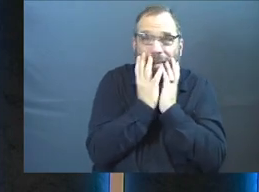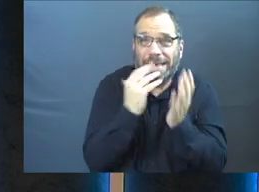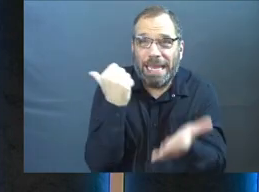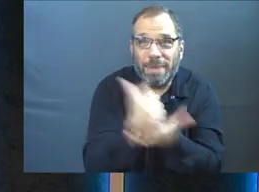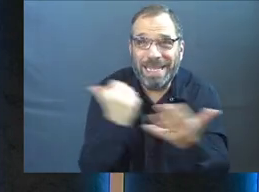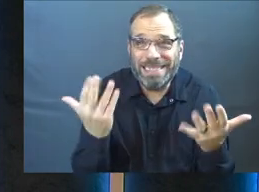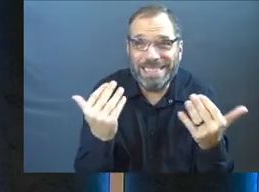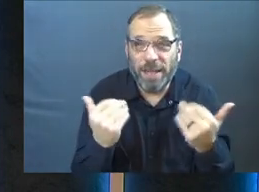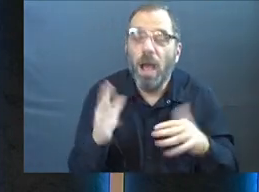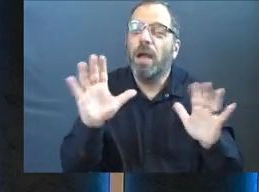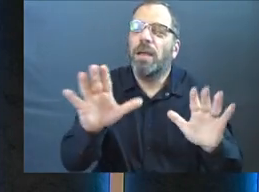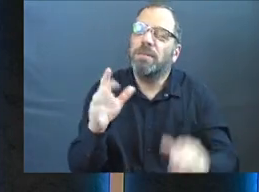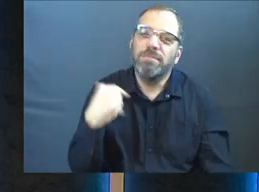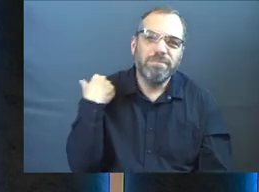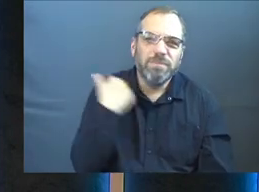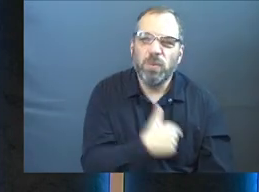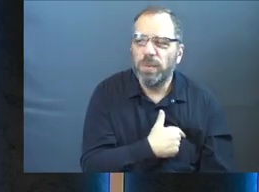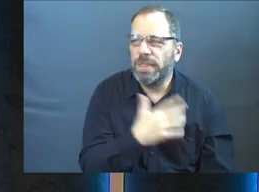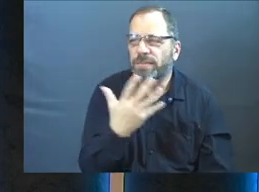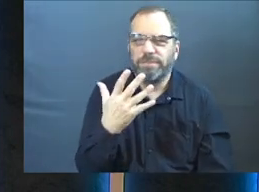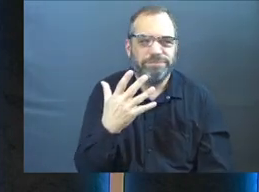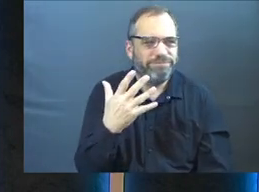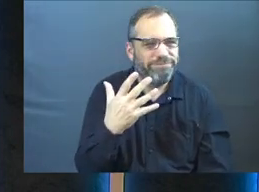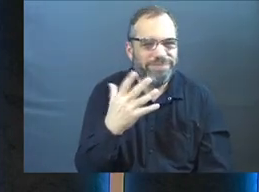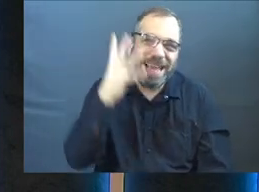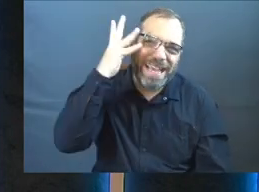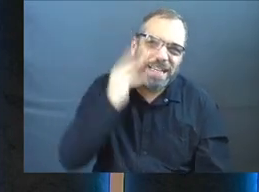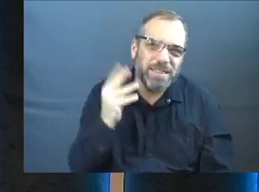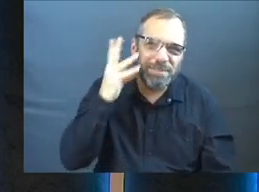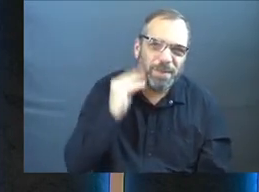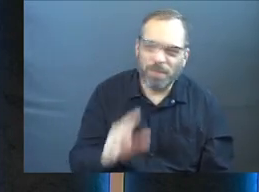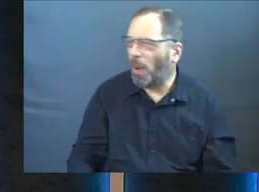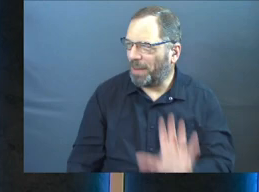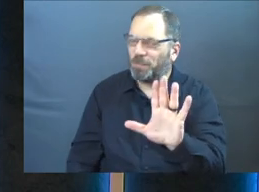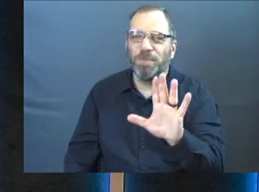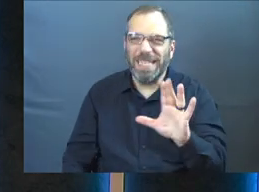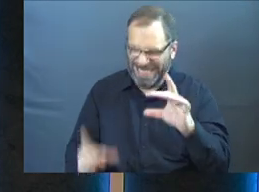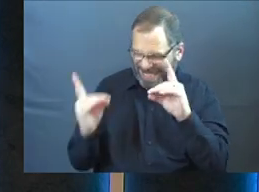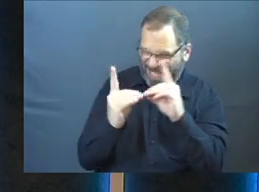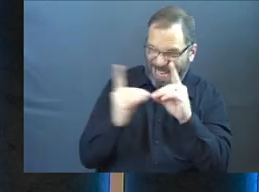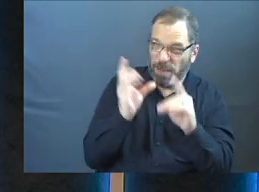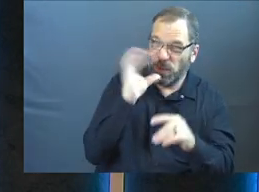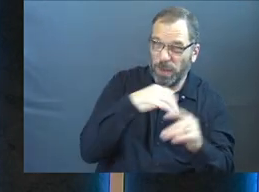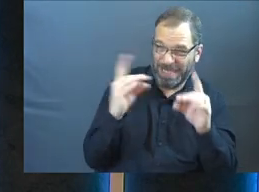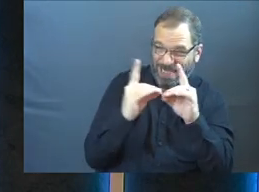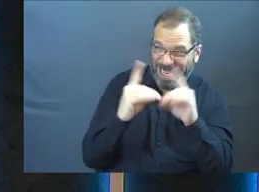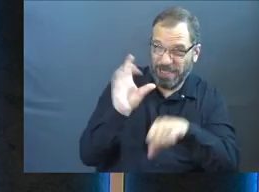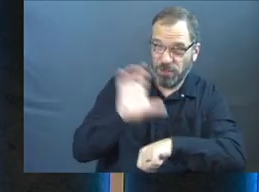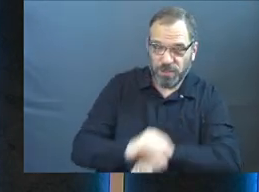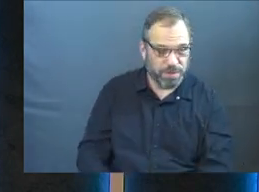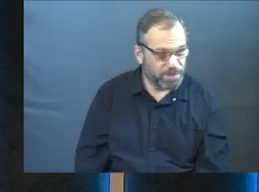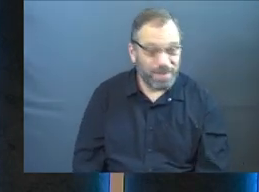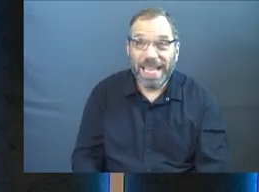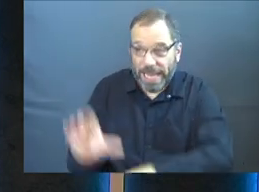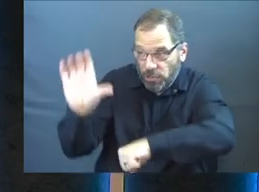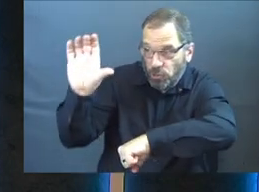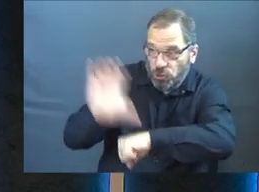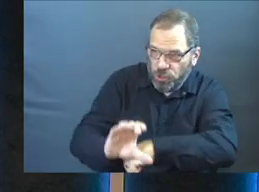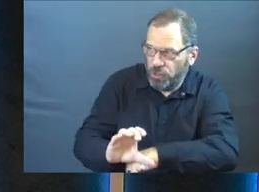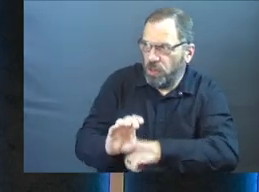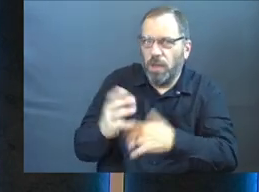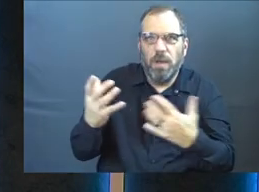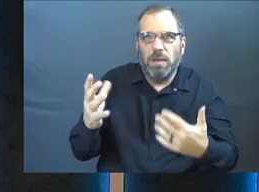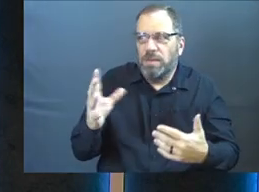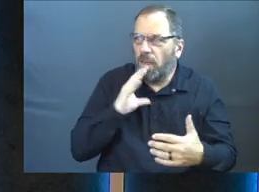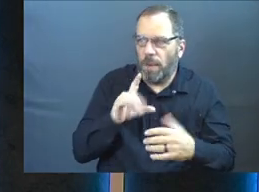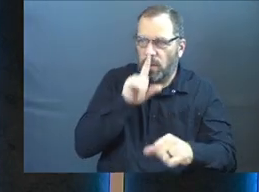an amen? Because we've also all been there too. Here's what's weird about dating and talking about dating in churches. In church, we're almost